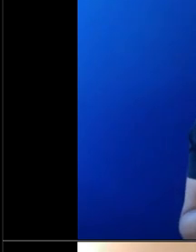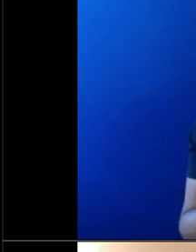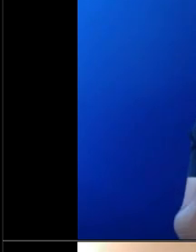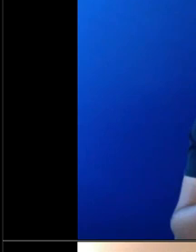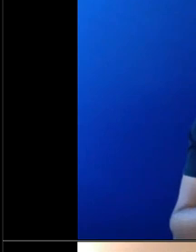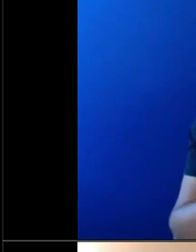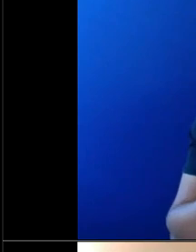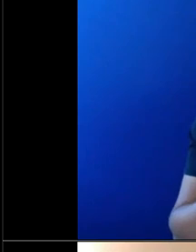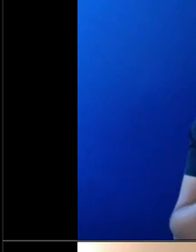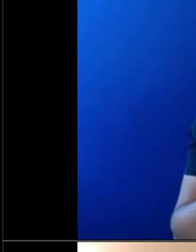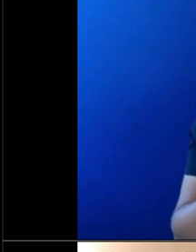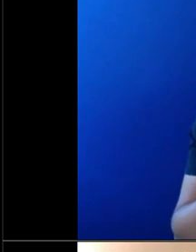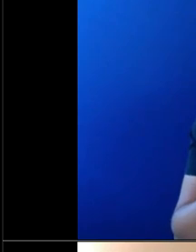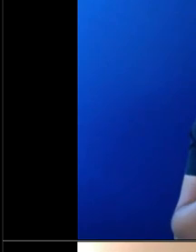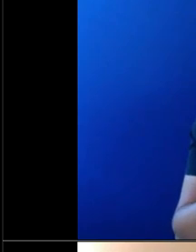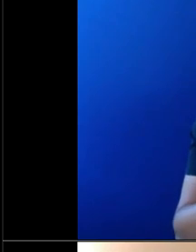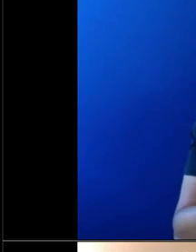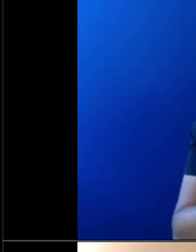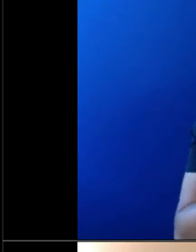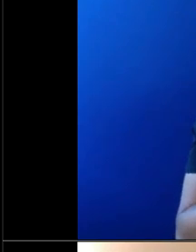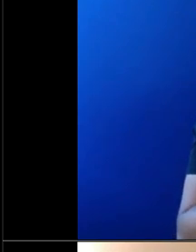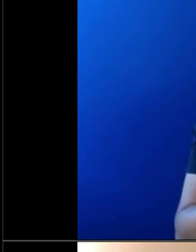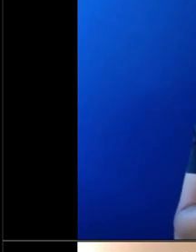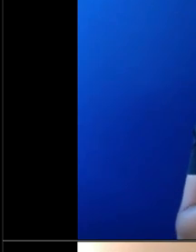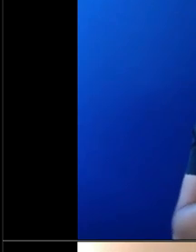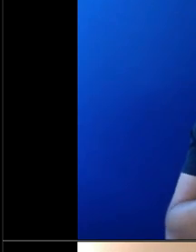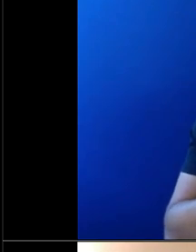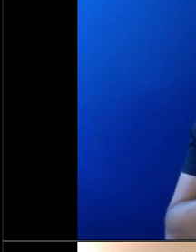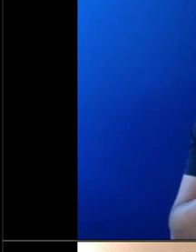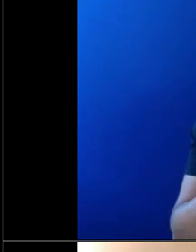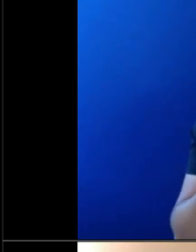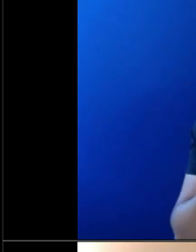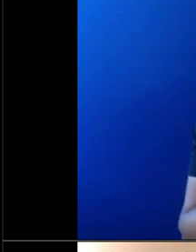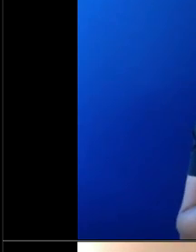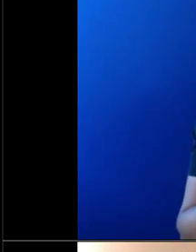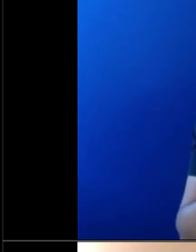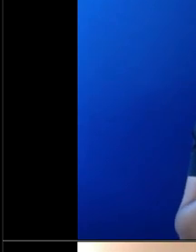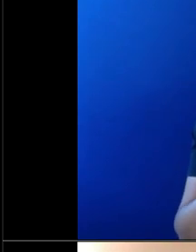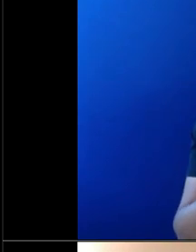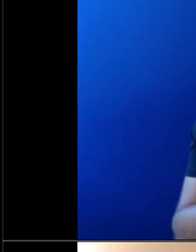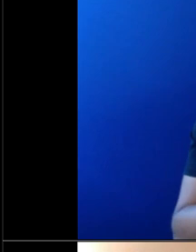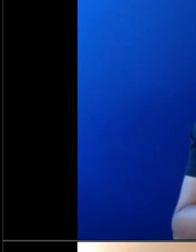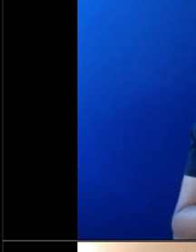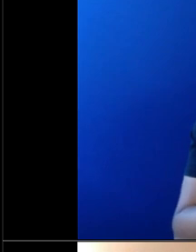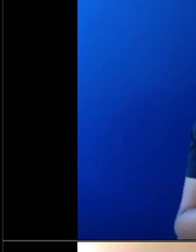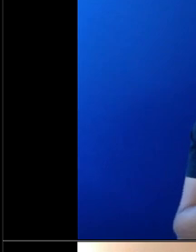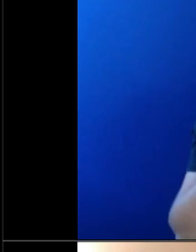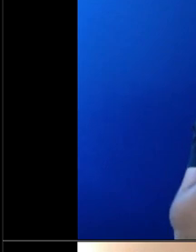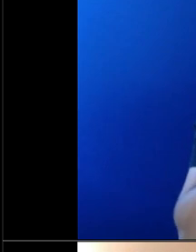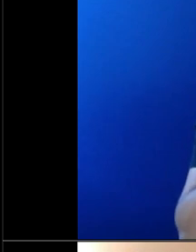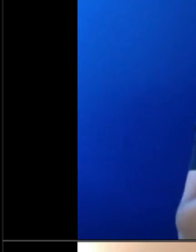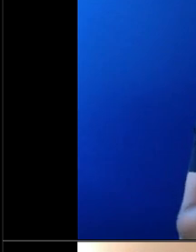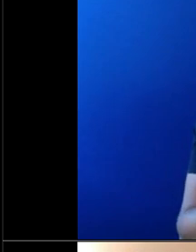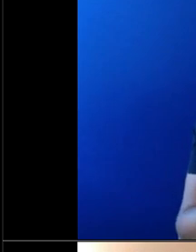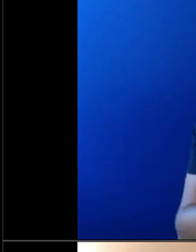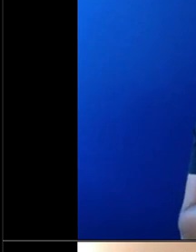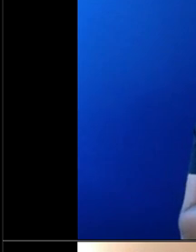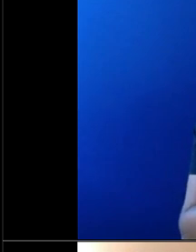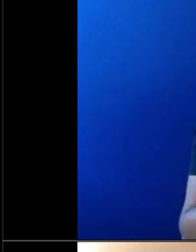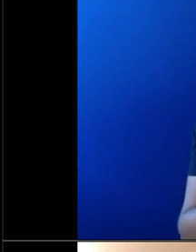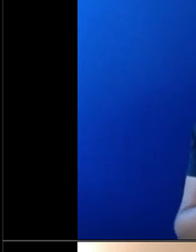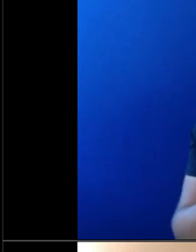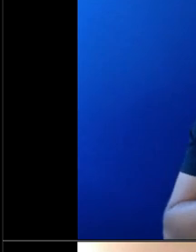most curious, right? Because it's cold and the texture and they're not sure what to do with it. The same with like the live lobster and the